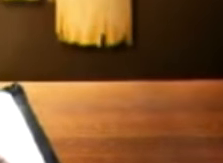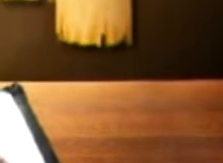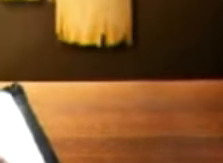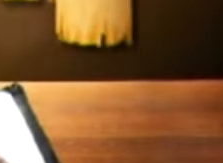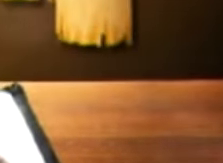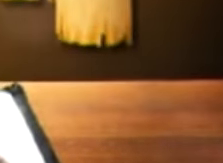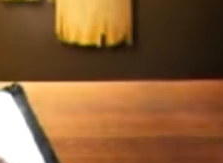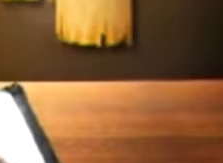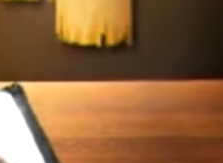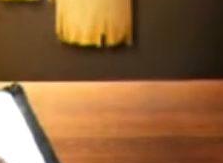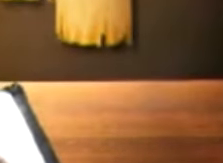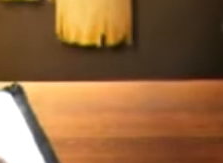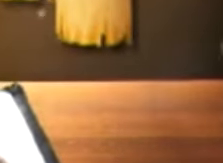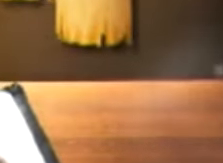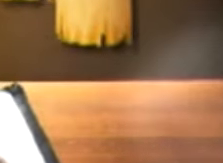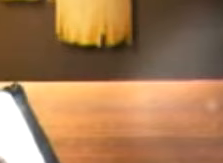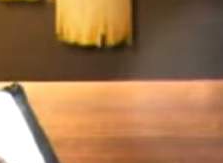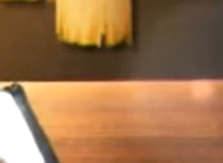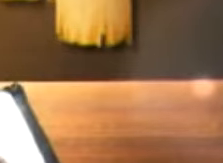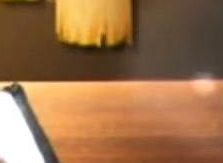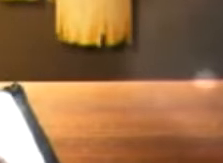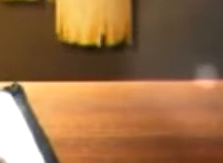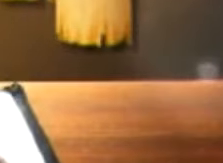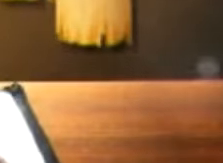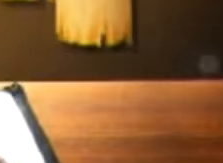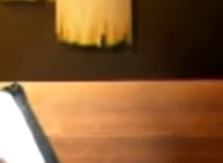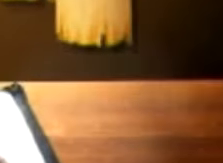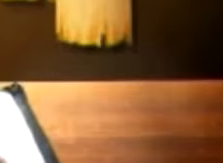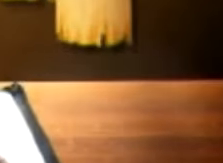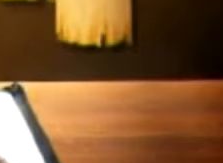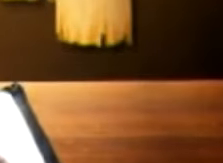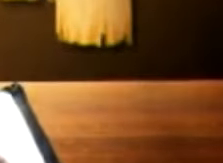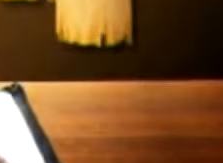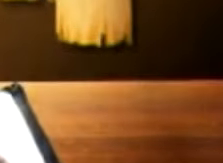to others, and fellowship with genuine Christians.